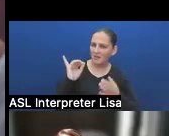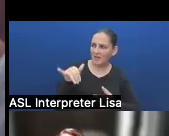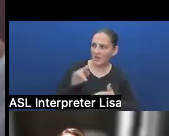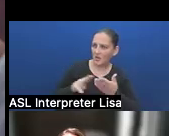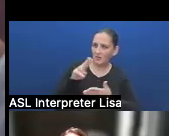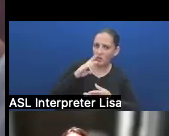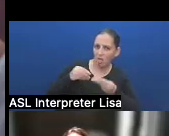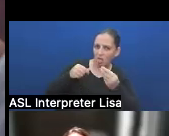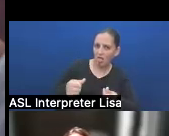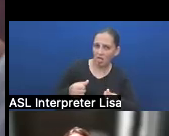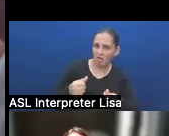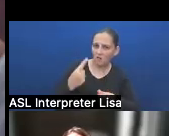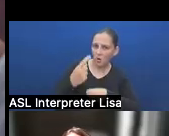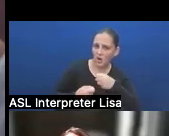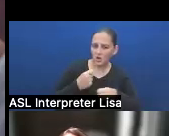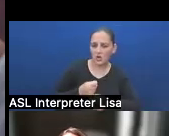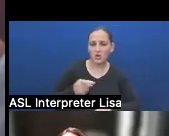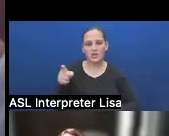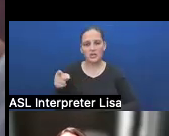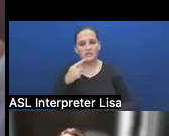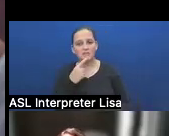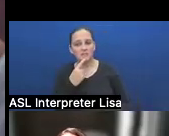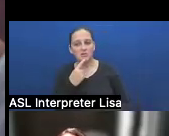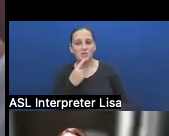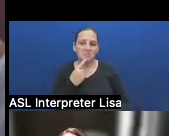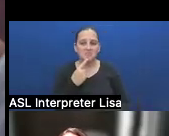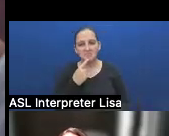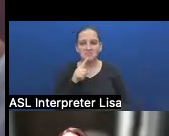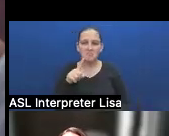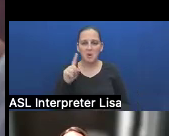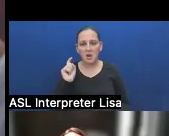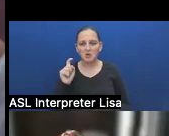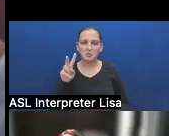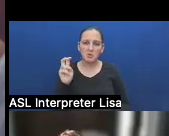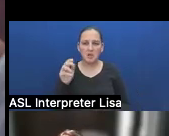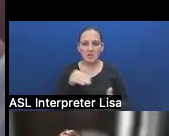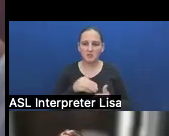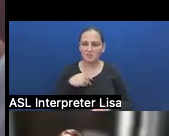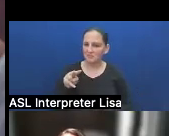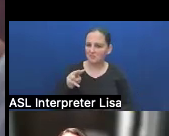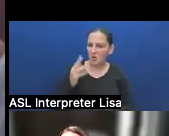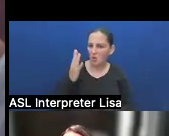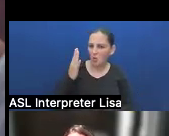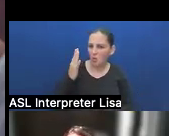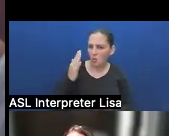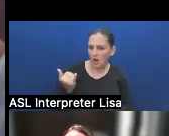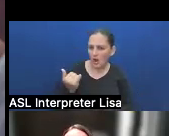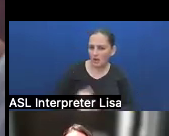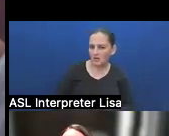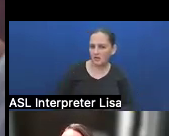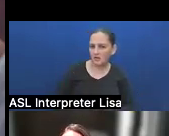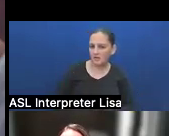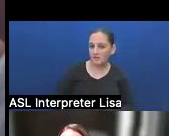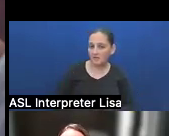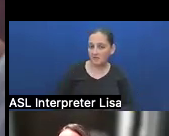And they are like, couple $100,000. And I said, why? Like, you're going to